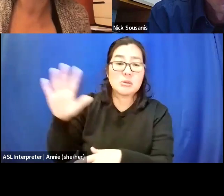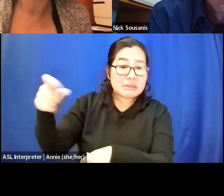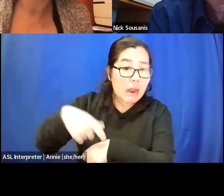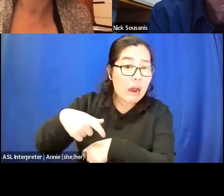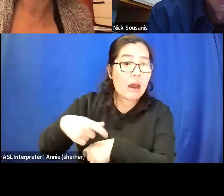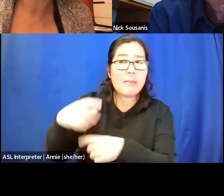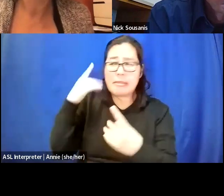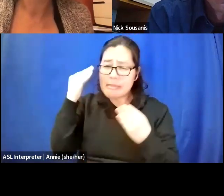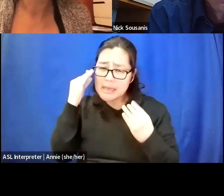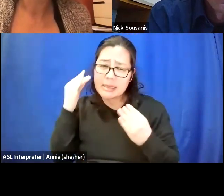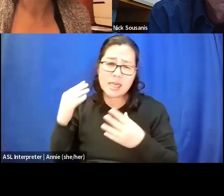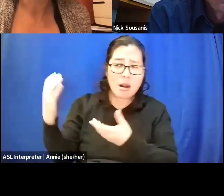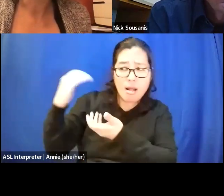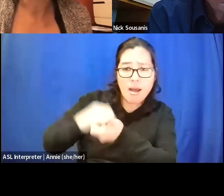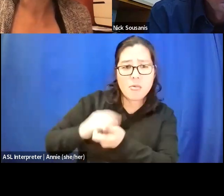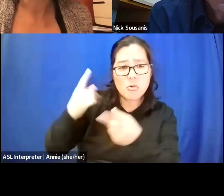with us in this process.